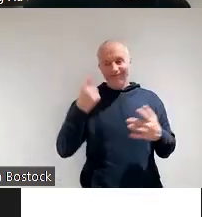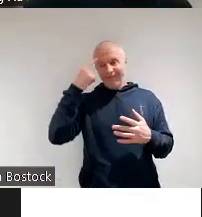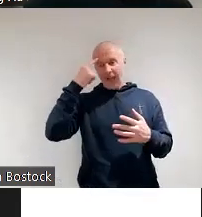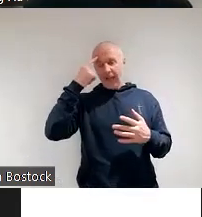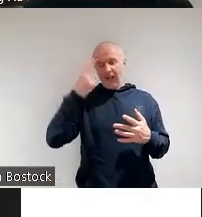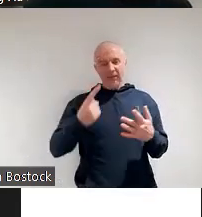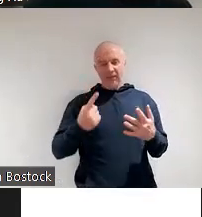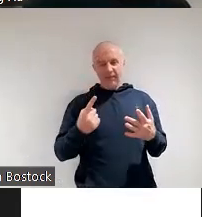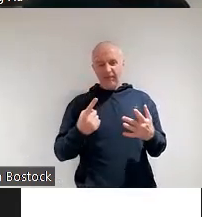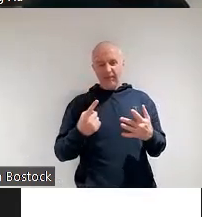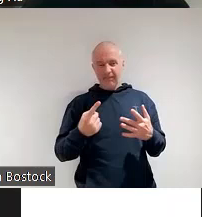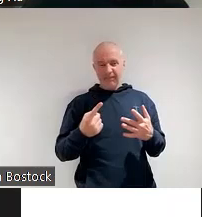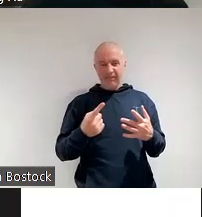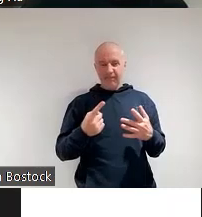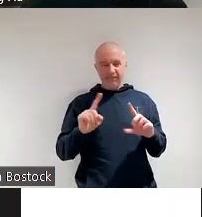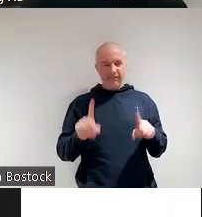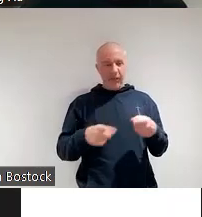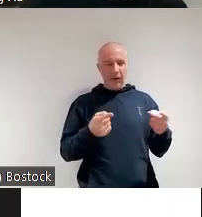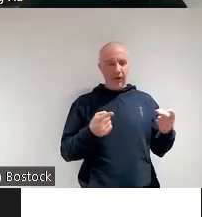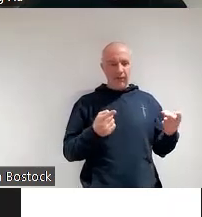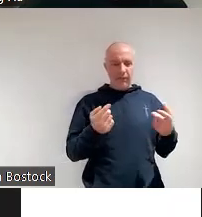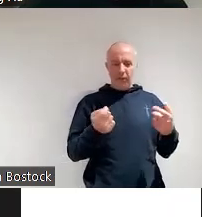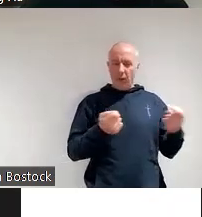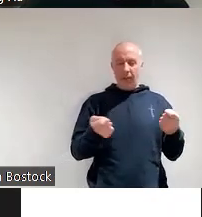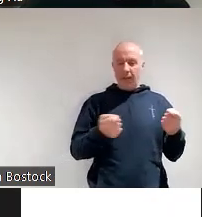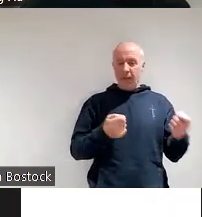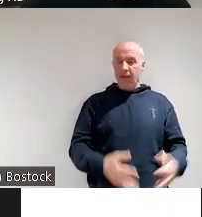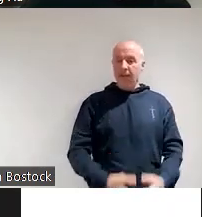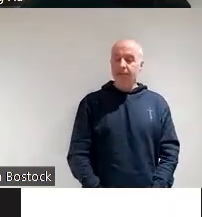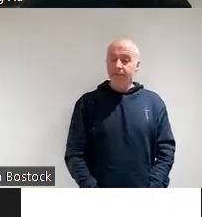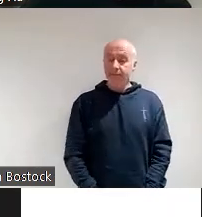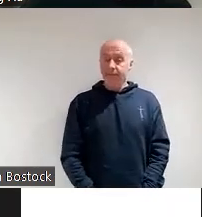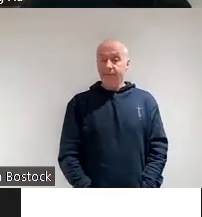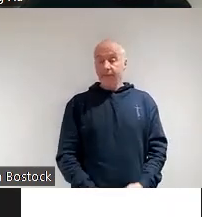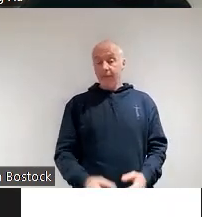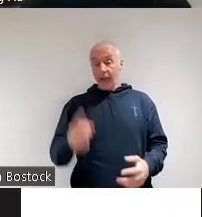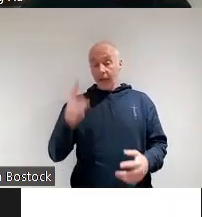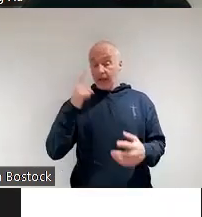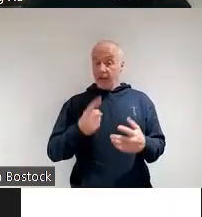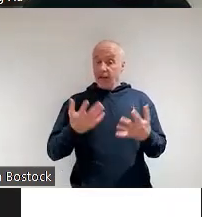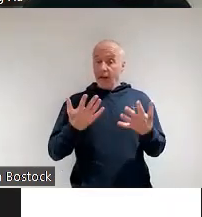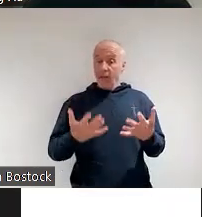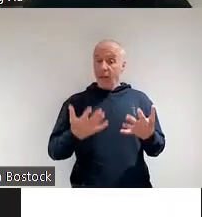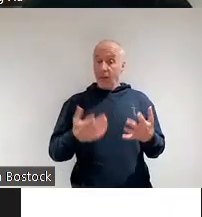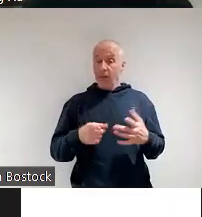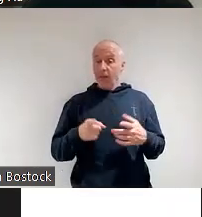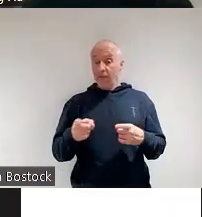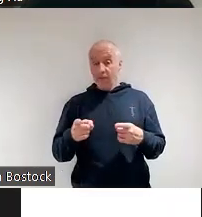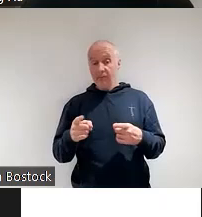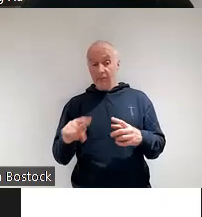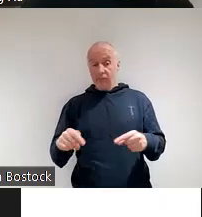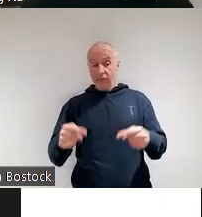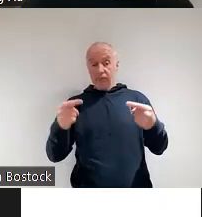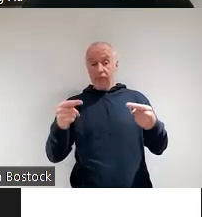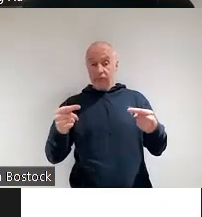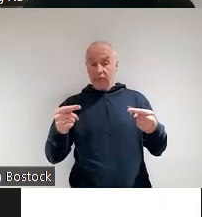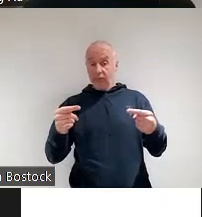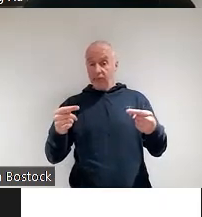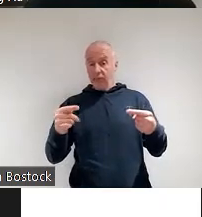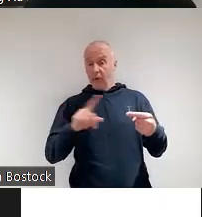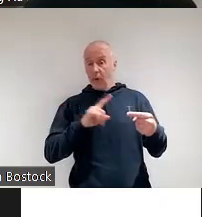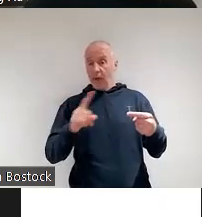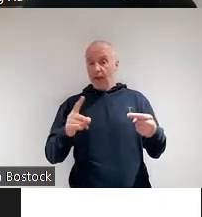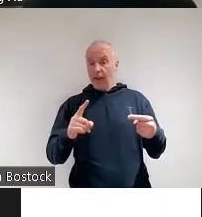is able to manage. I think at the moment it's already a challenge for them, because of the higher and